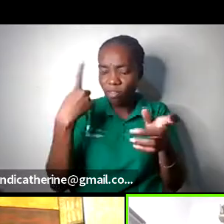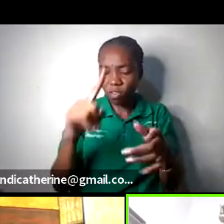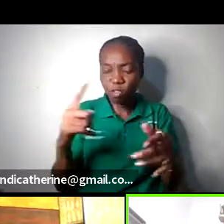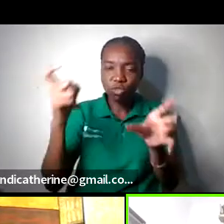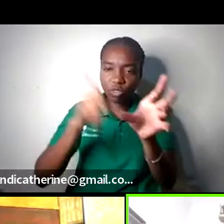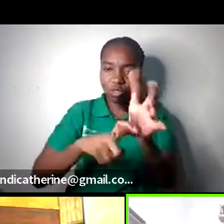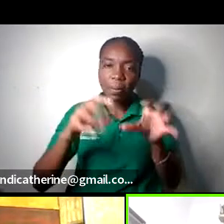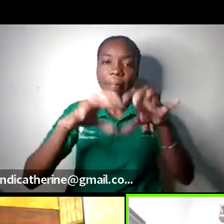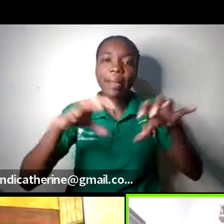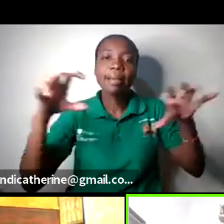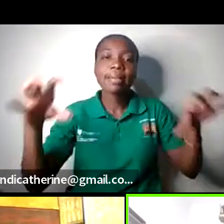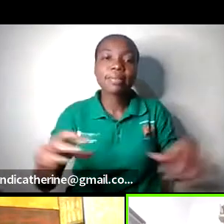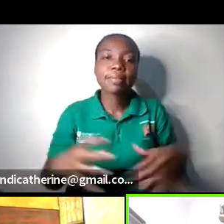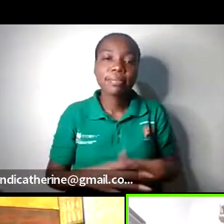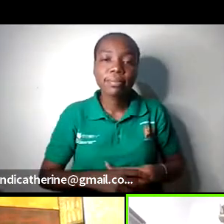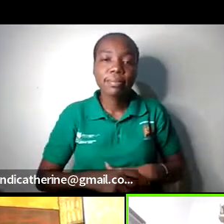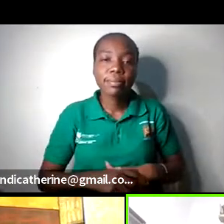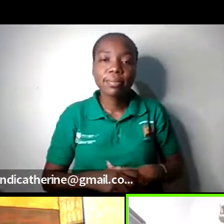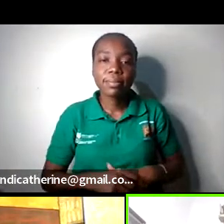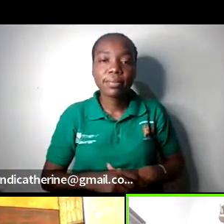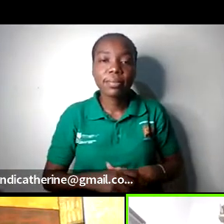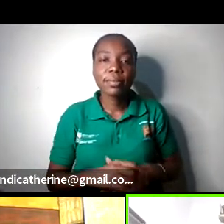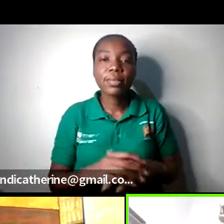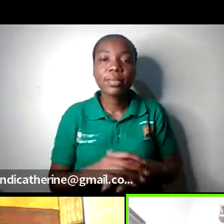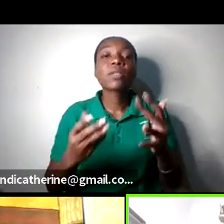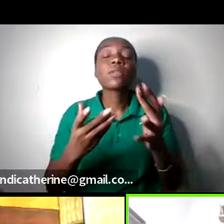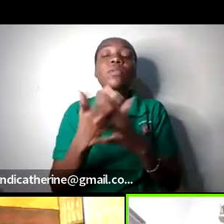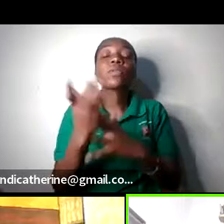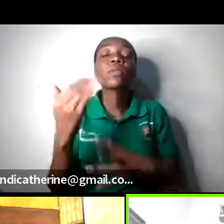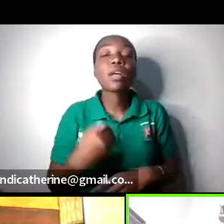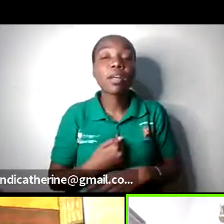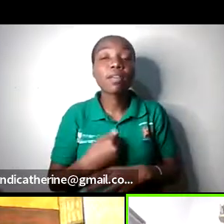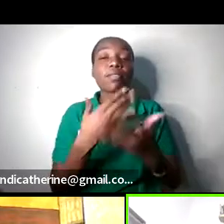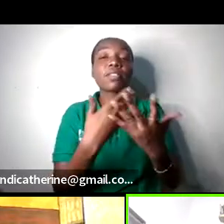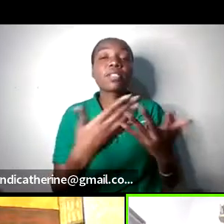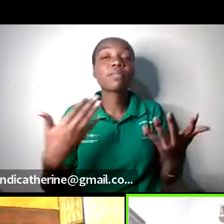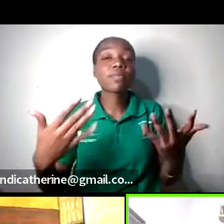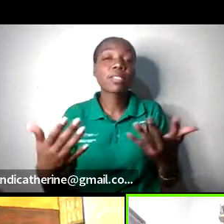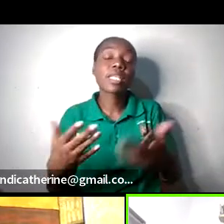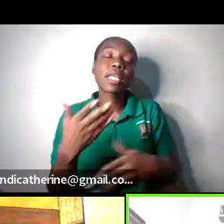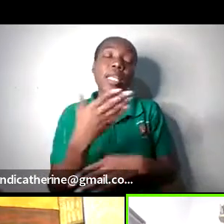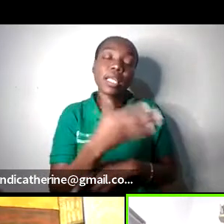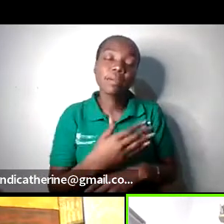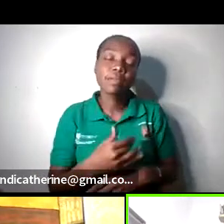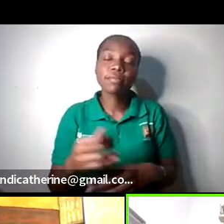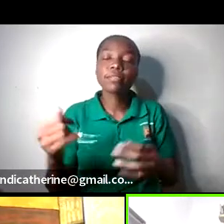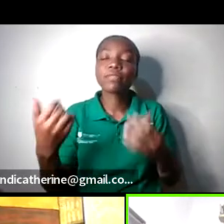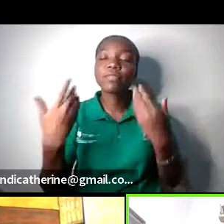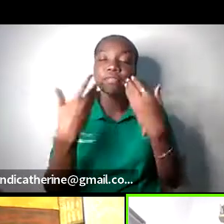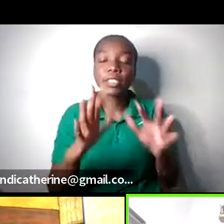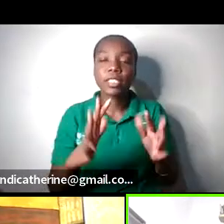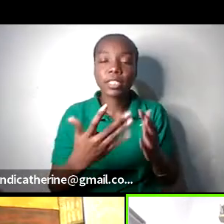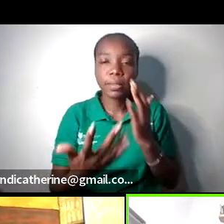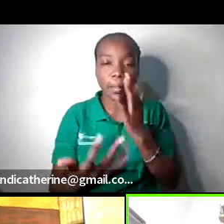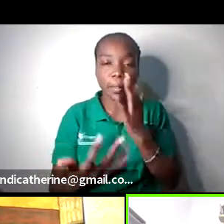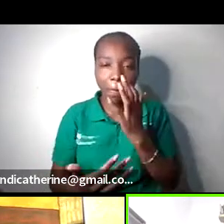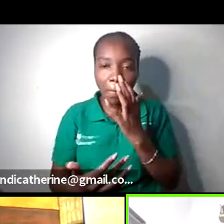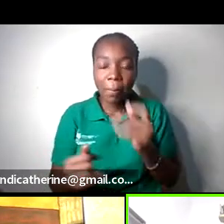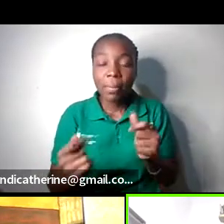there by having that commodity leave here in finished form. That means that we are looking